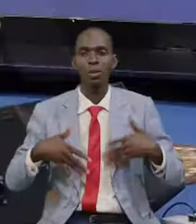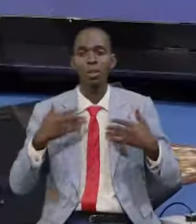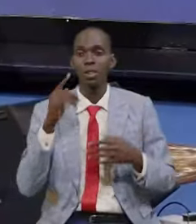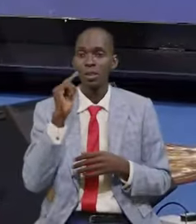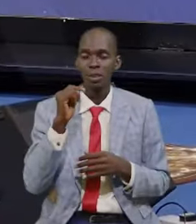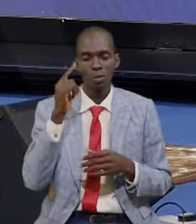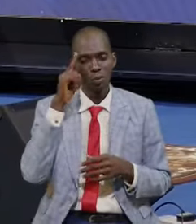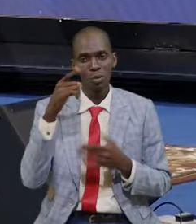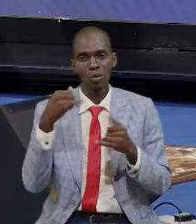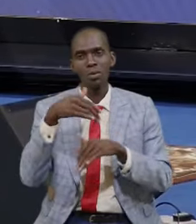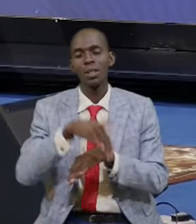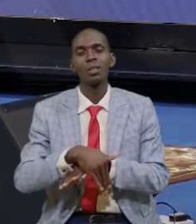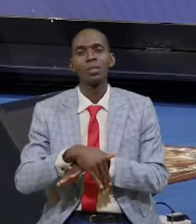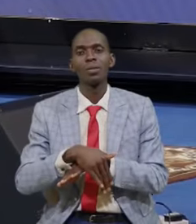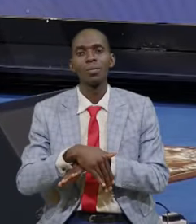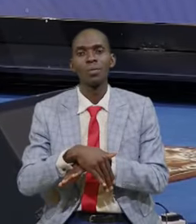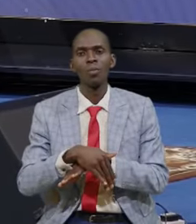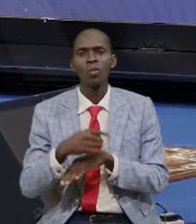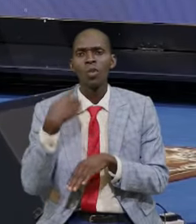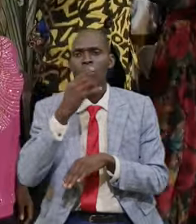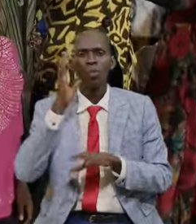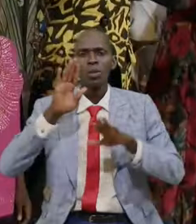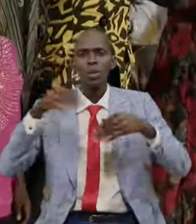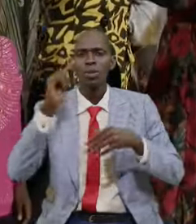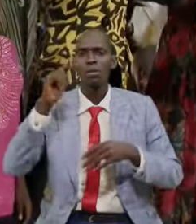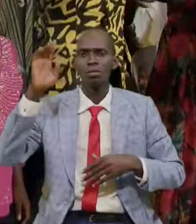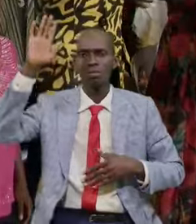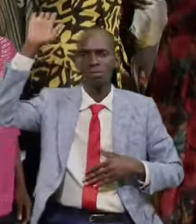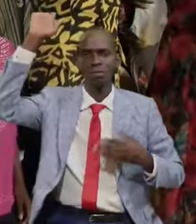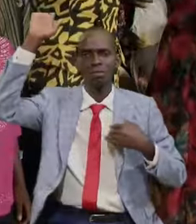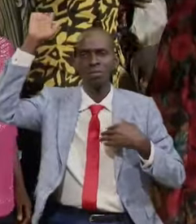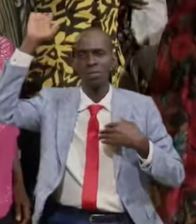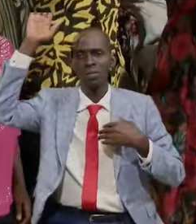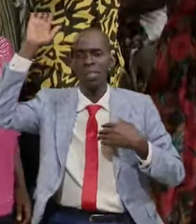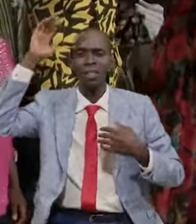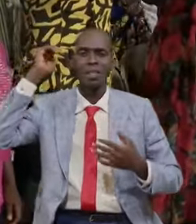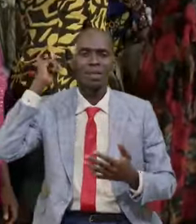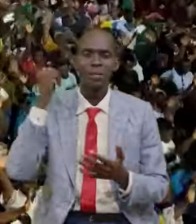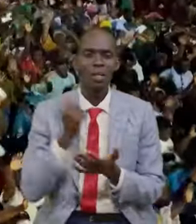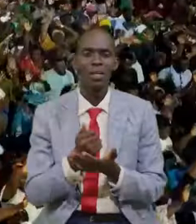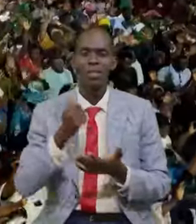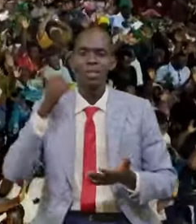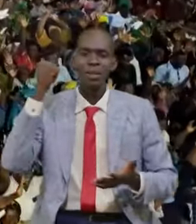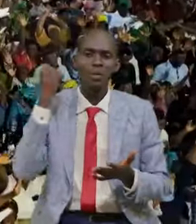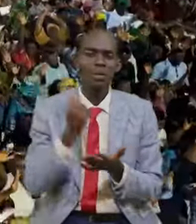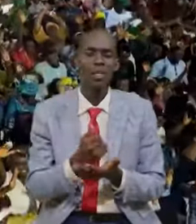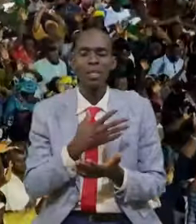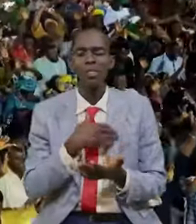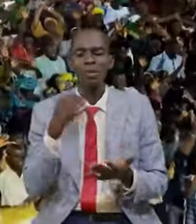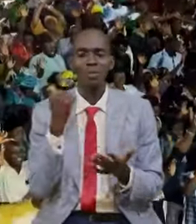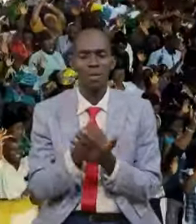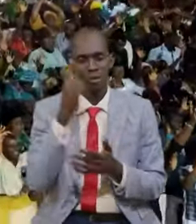tonight. Who will give the testimony? Amen, amen, and amen for